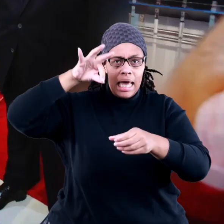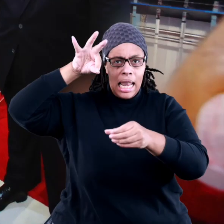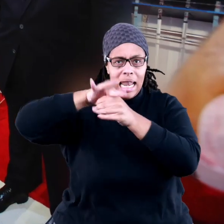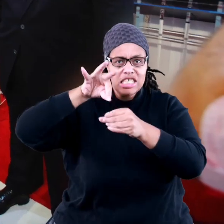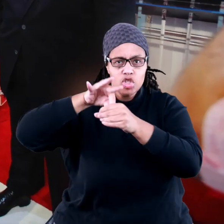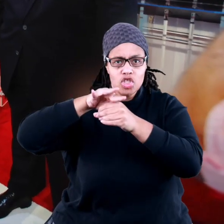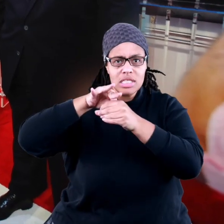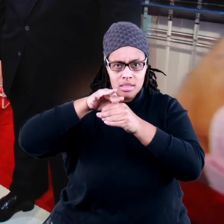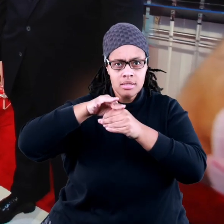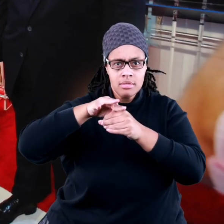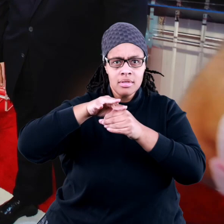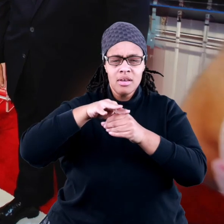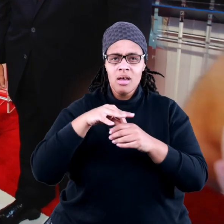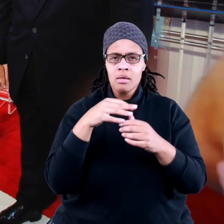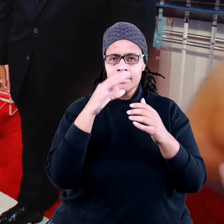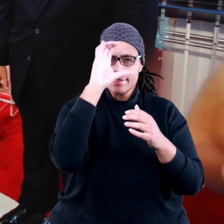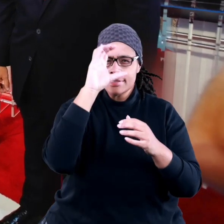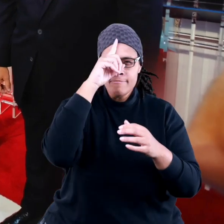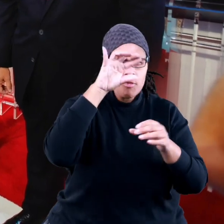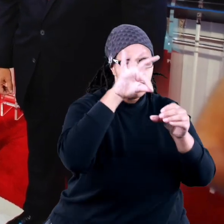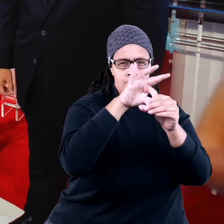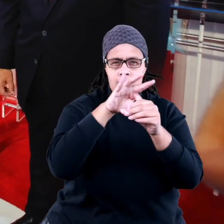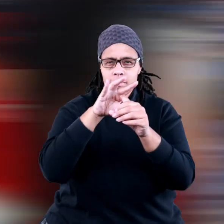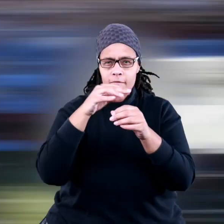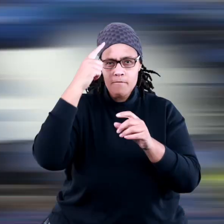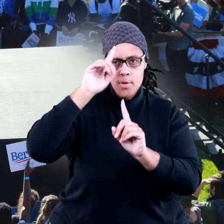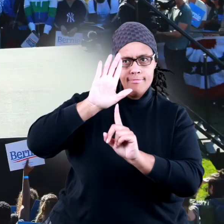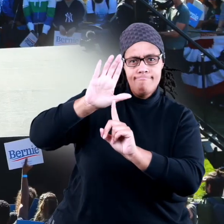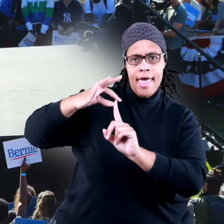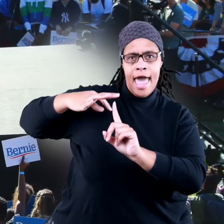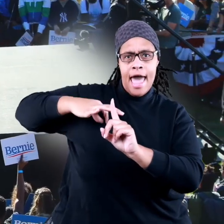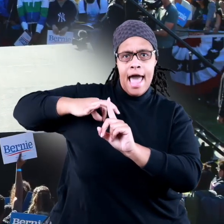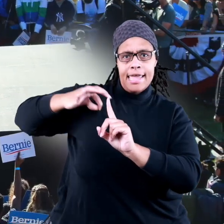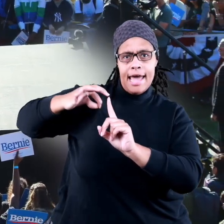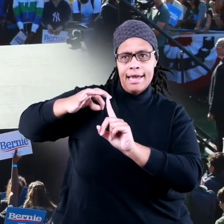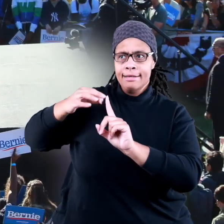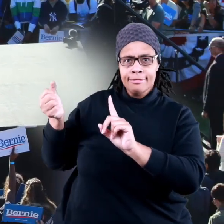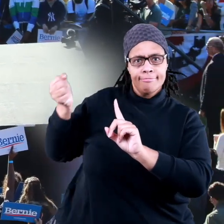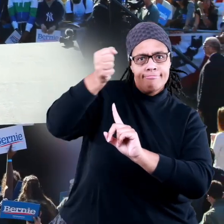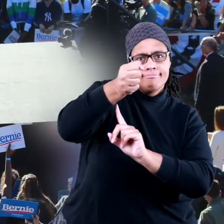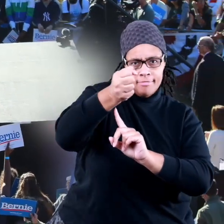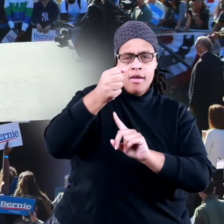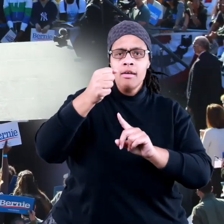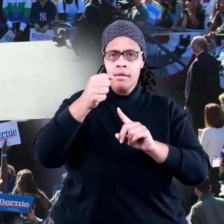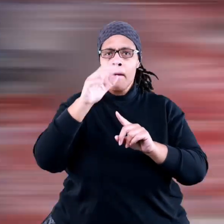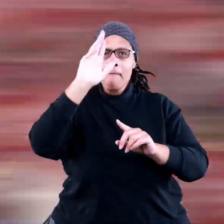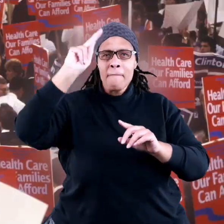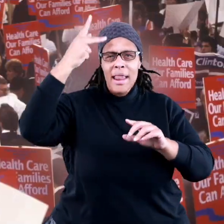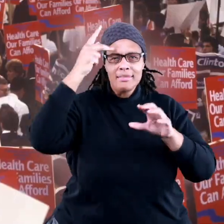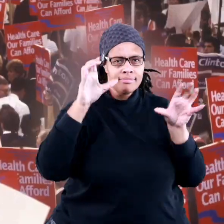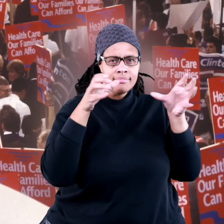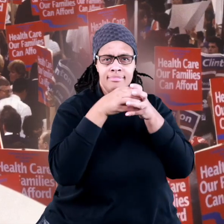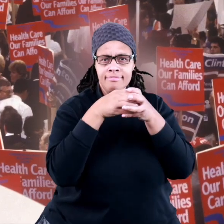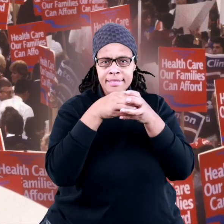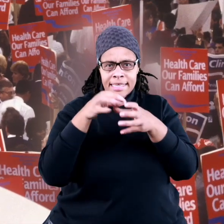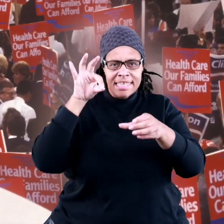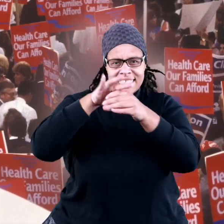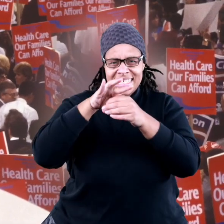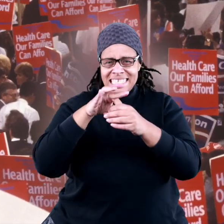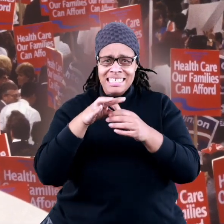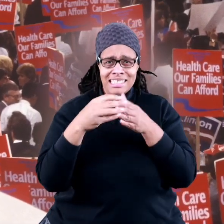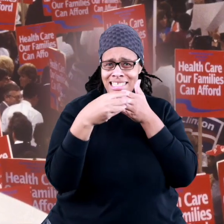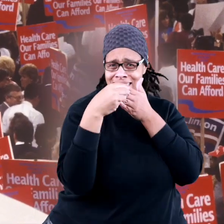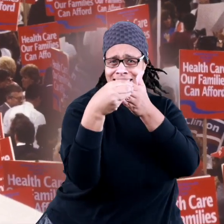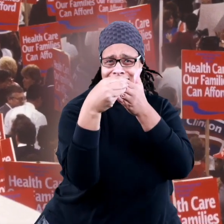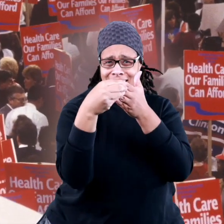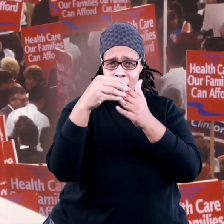with each other in elections, seeking votes for the candidates they support. The people from a political party who gets elected often